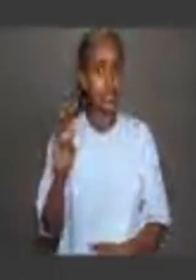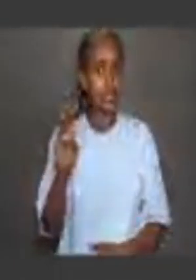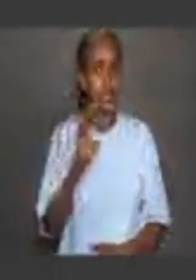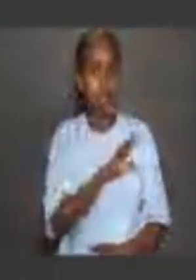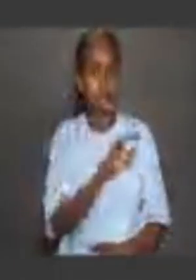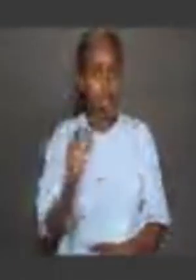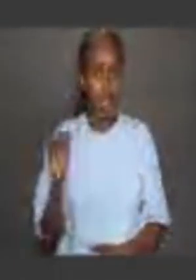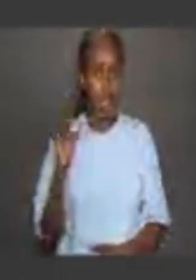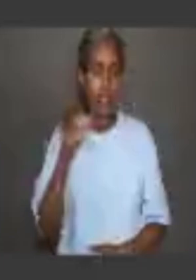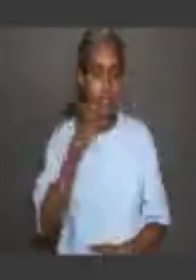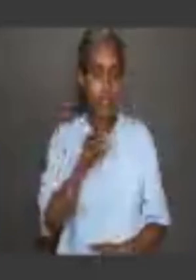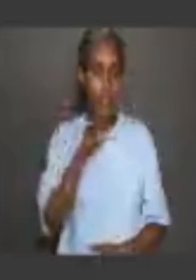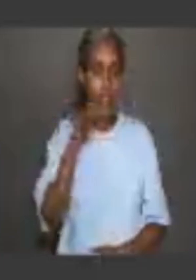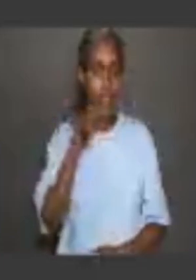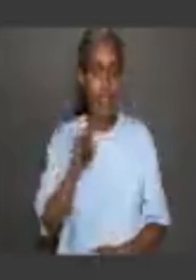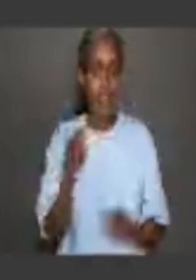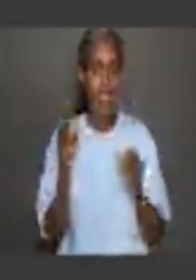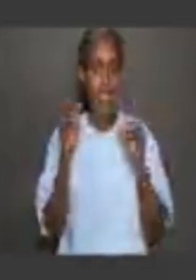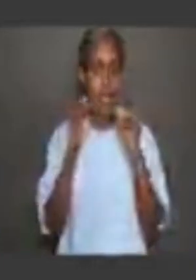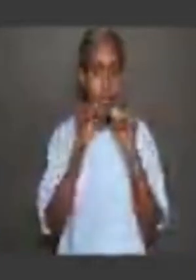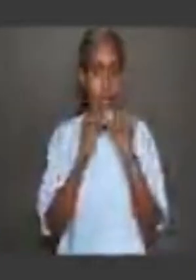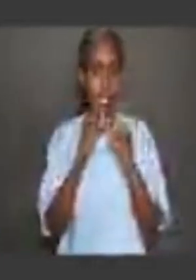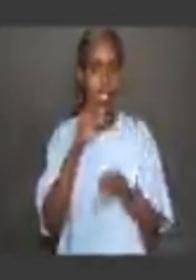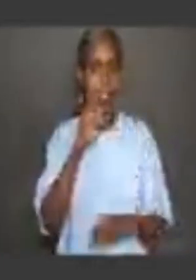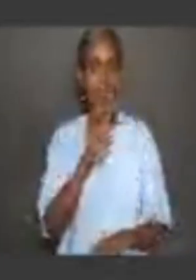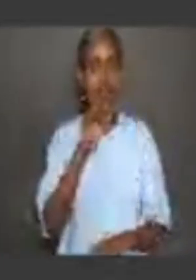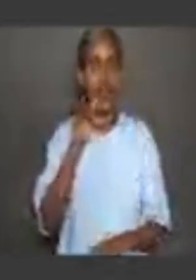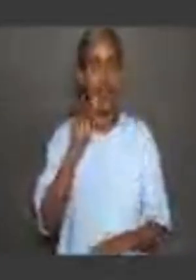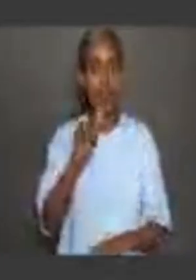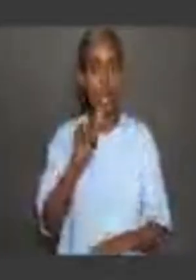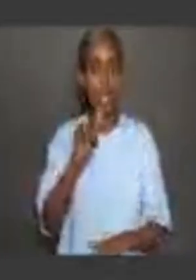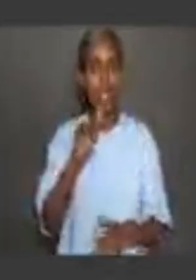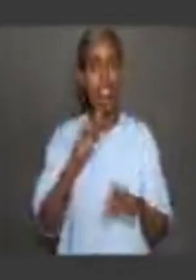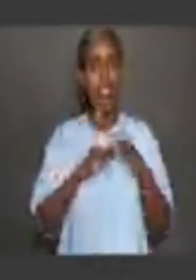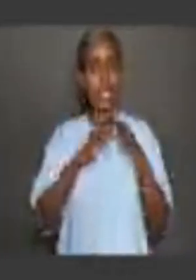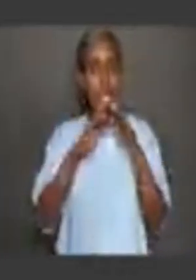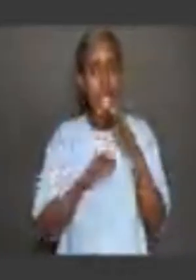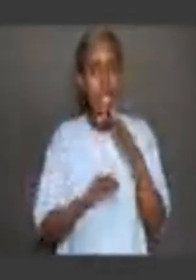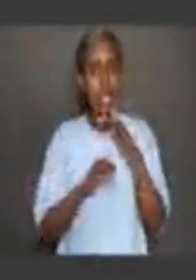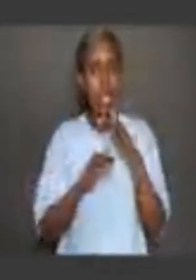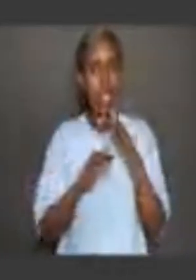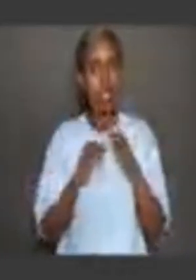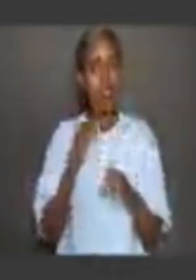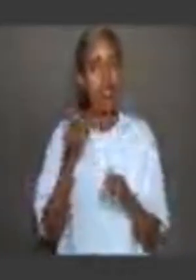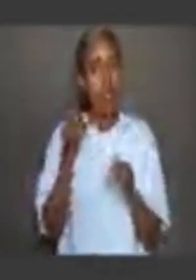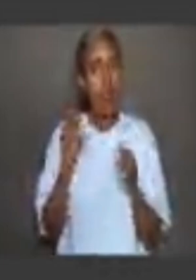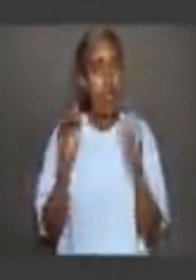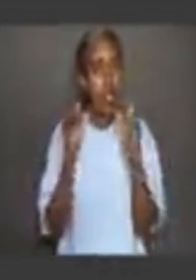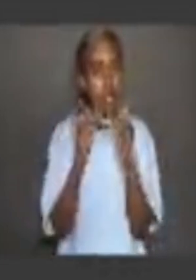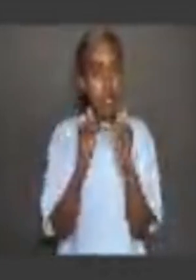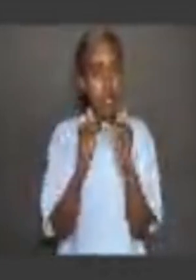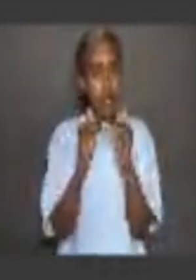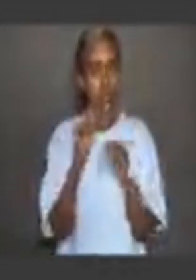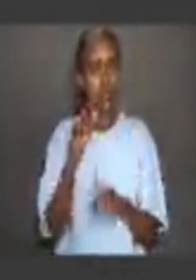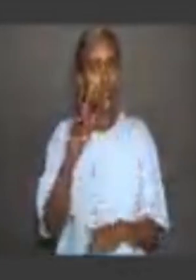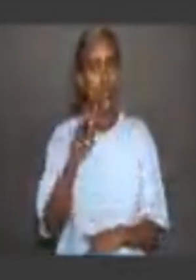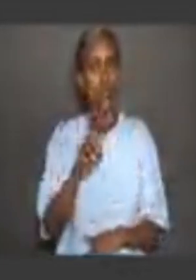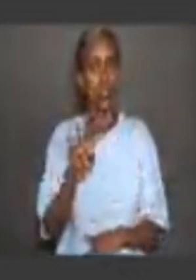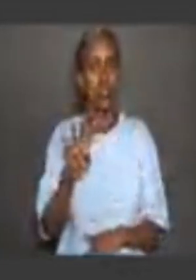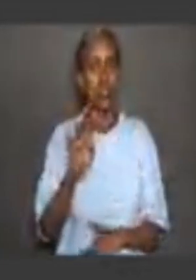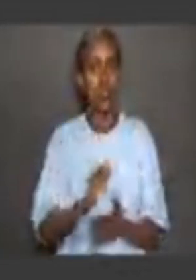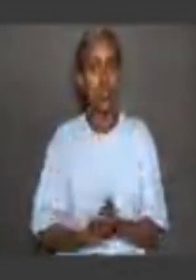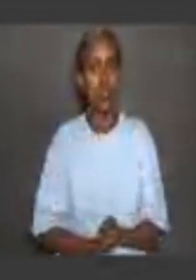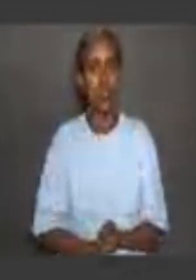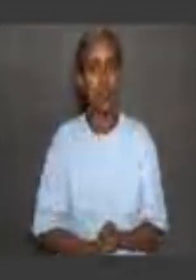and 3x plus 4y is less than or equal to 24.